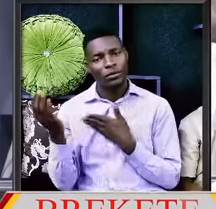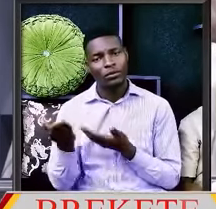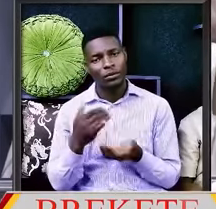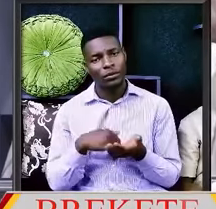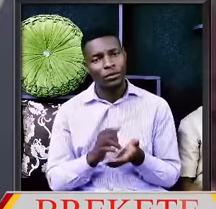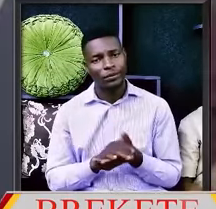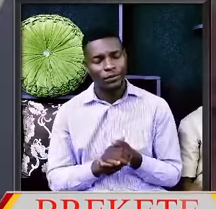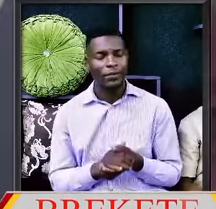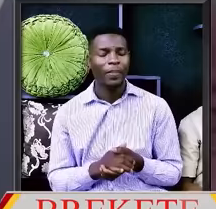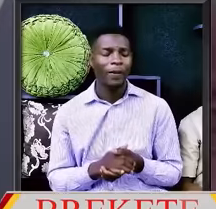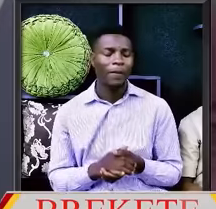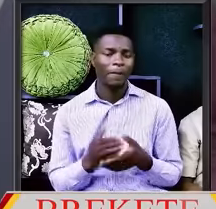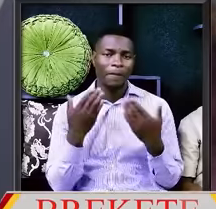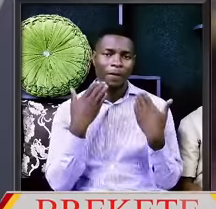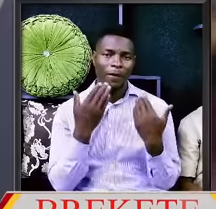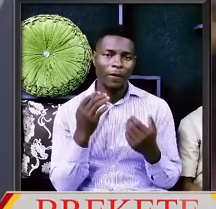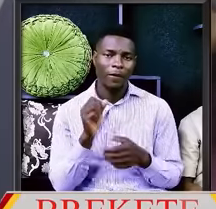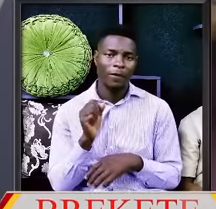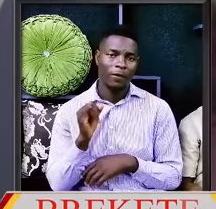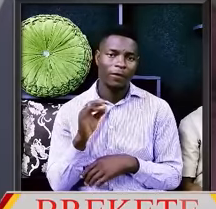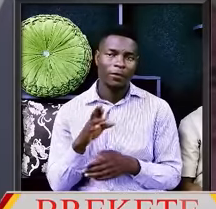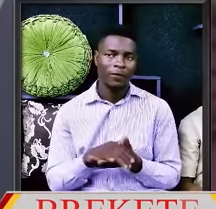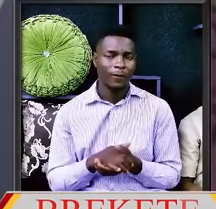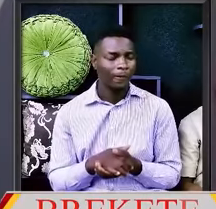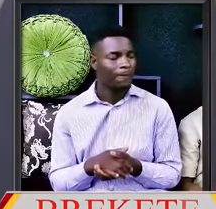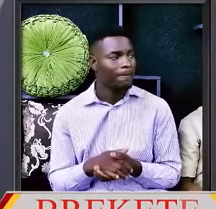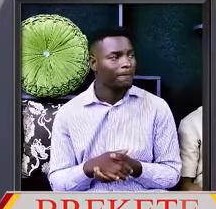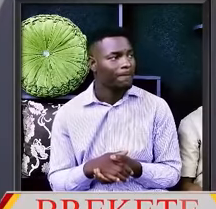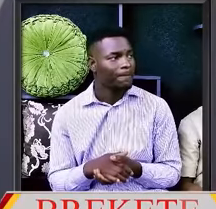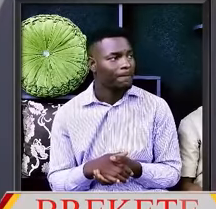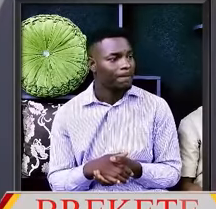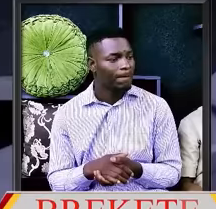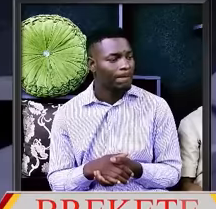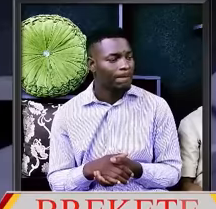Okay, thank you, sir. Thank you, sir.